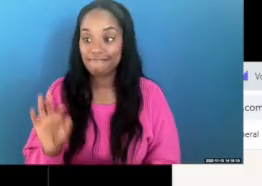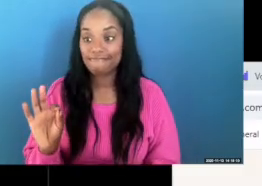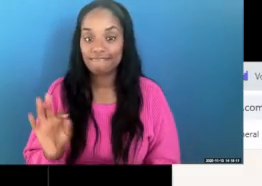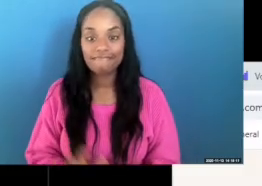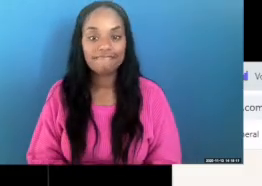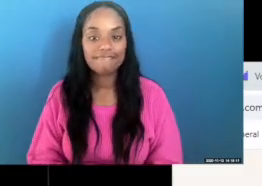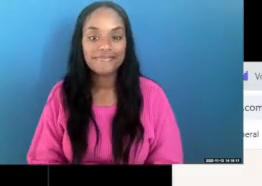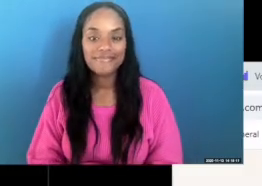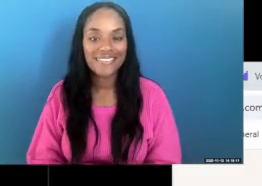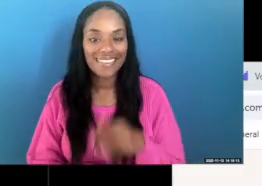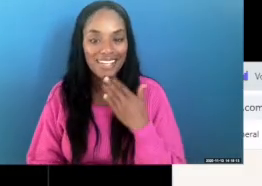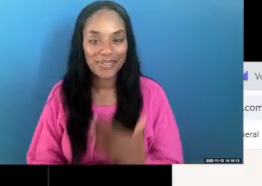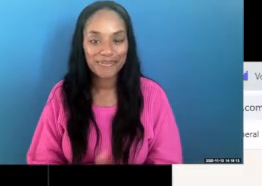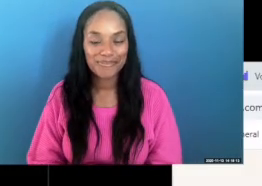fleets.